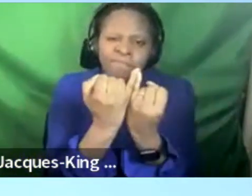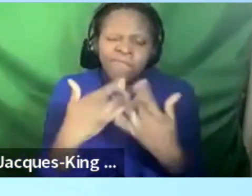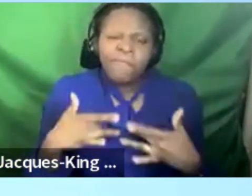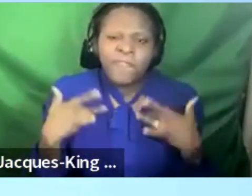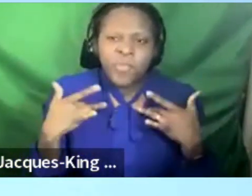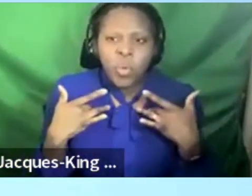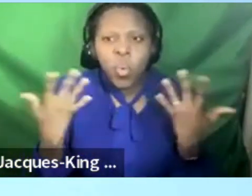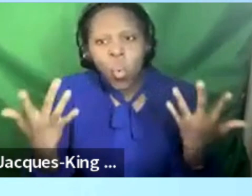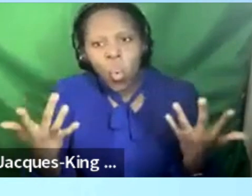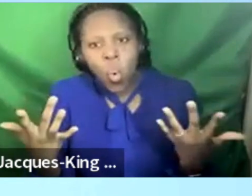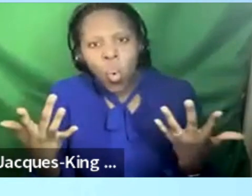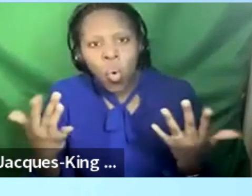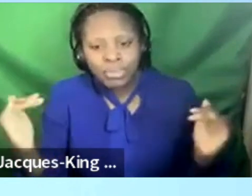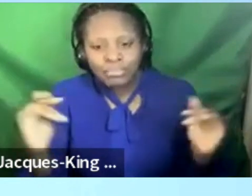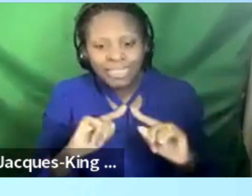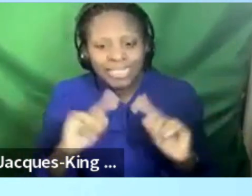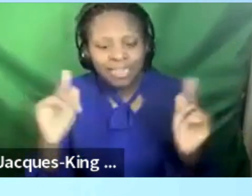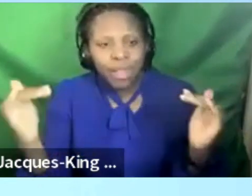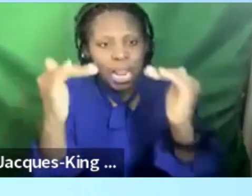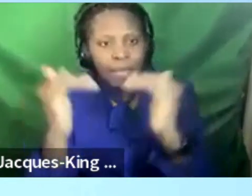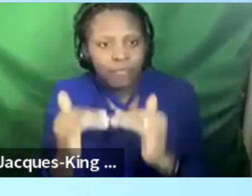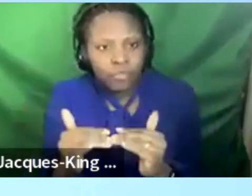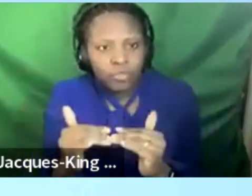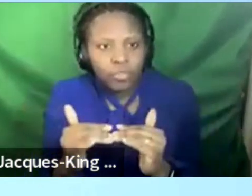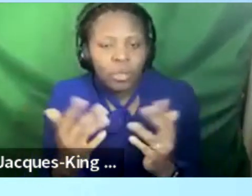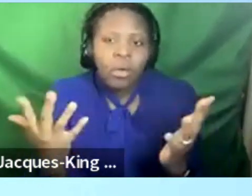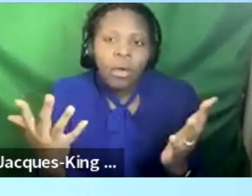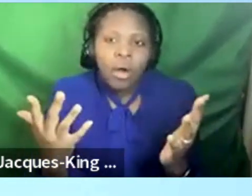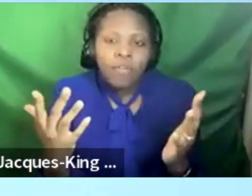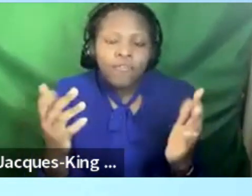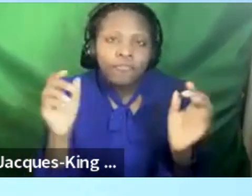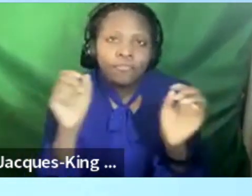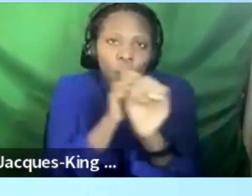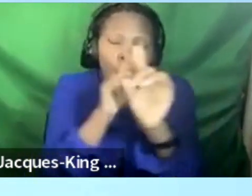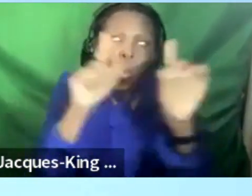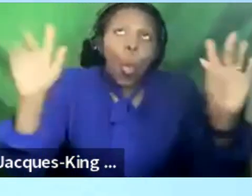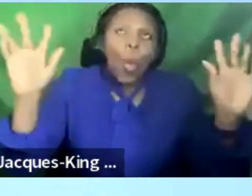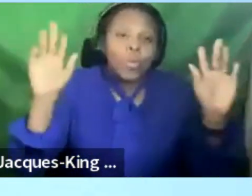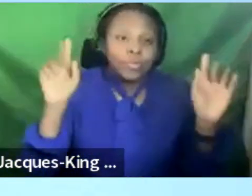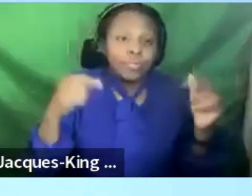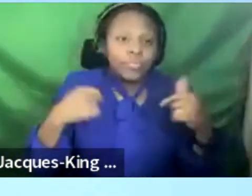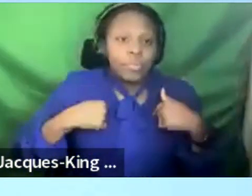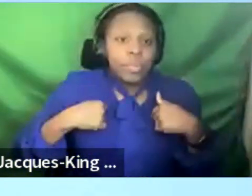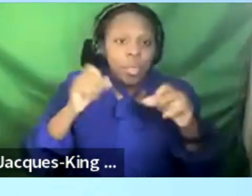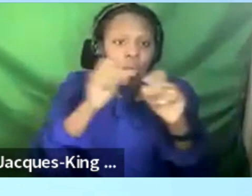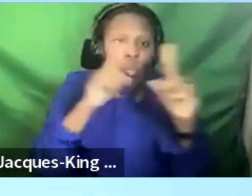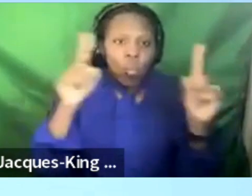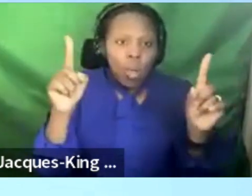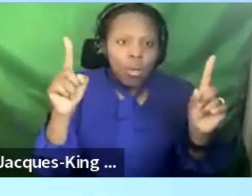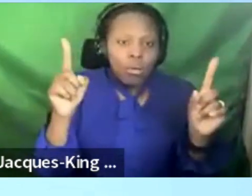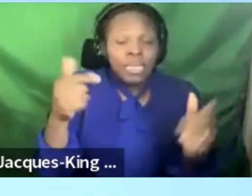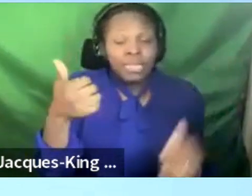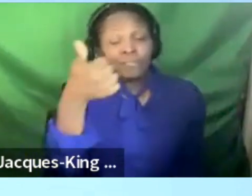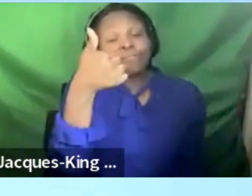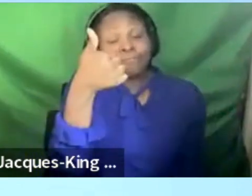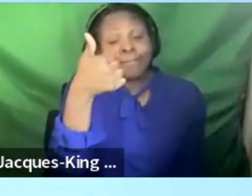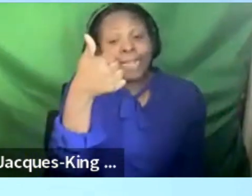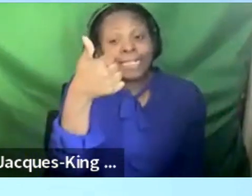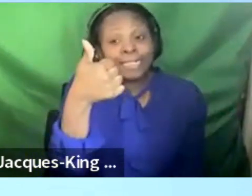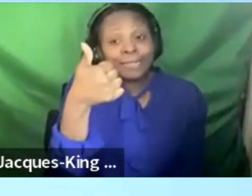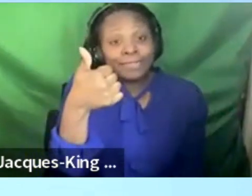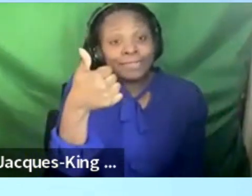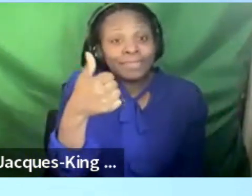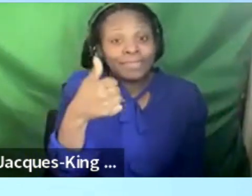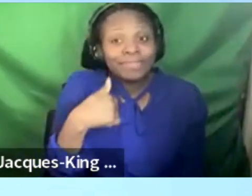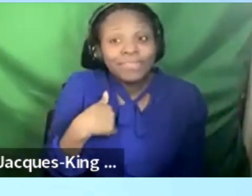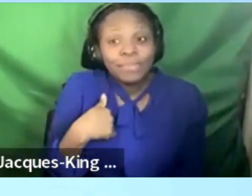doing Shakespeare? Because that's not what's happening. You don't write speeches like To Be or Not to Be.